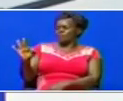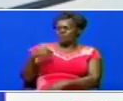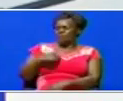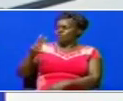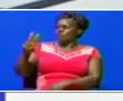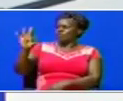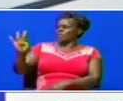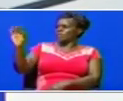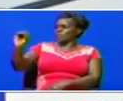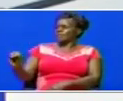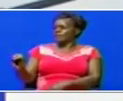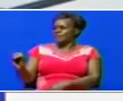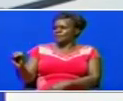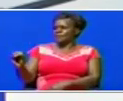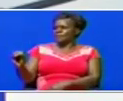0.023%.